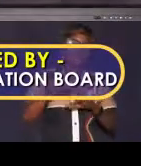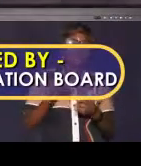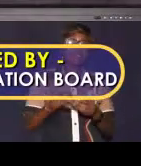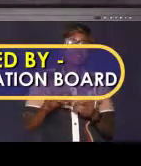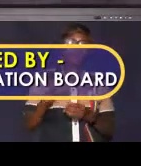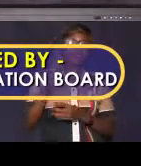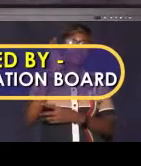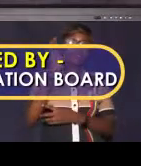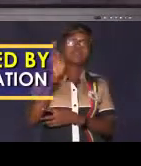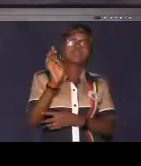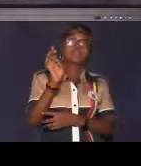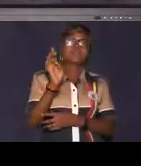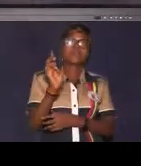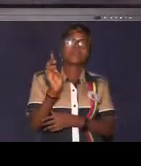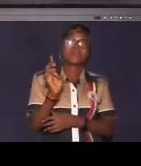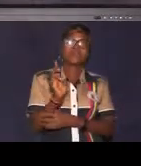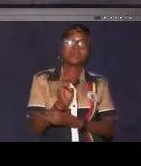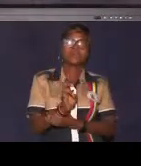the seventh